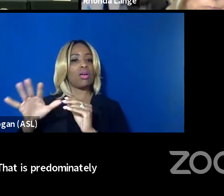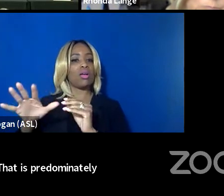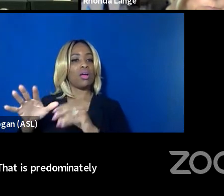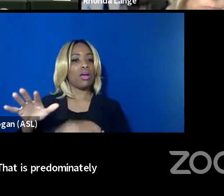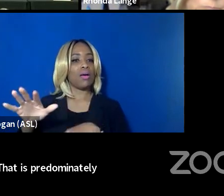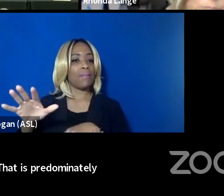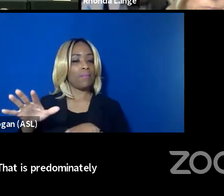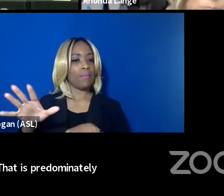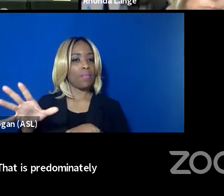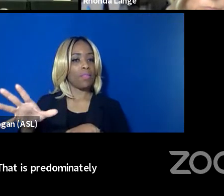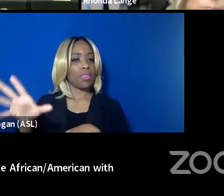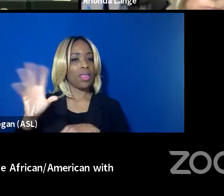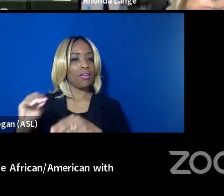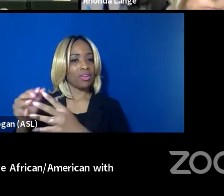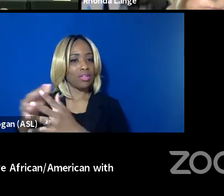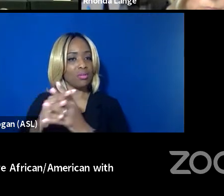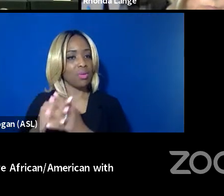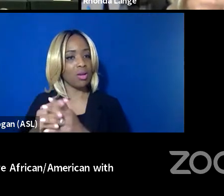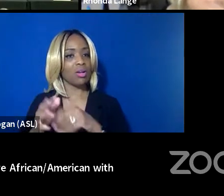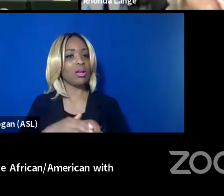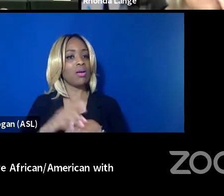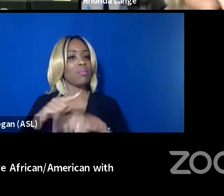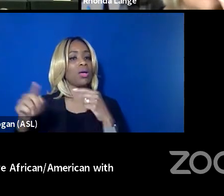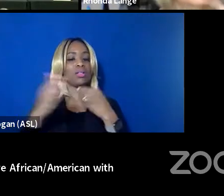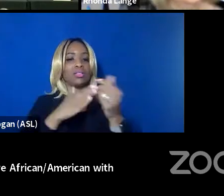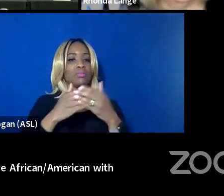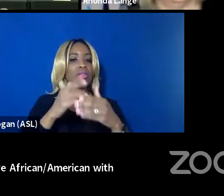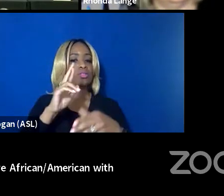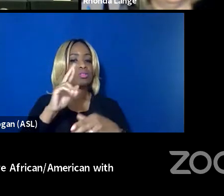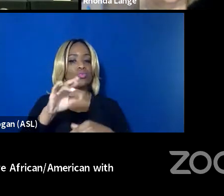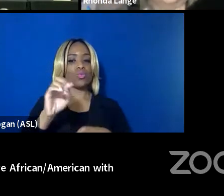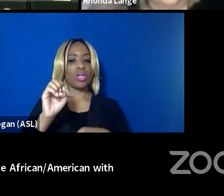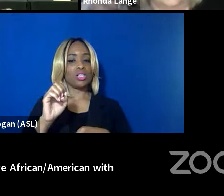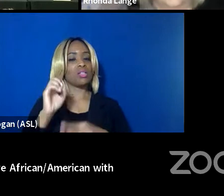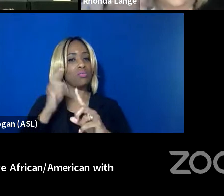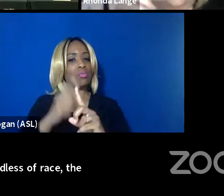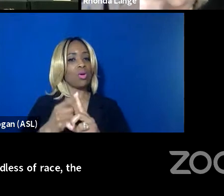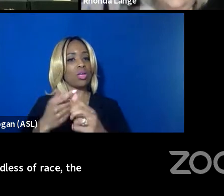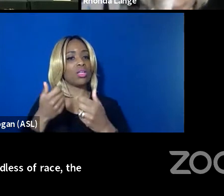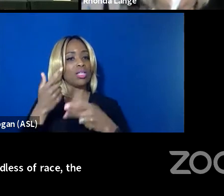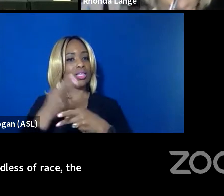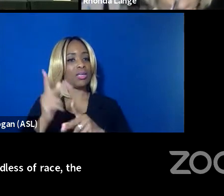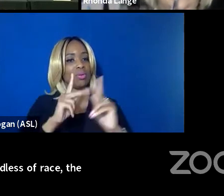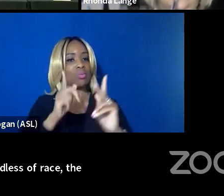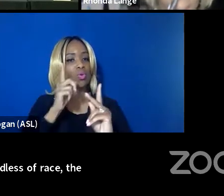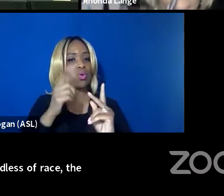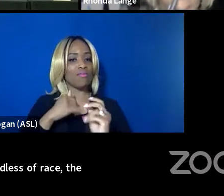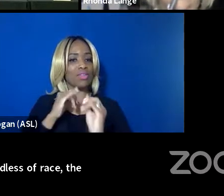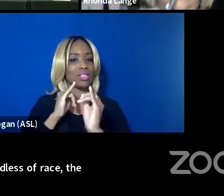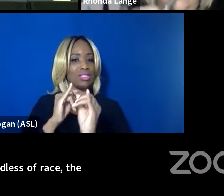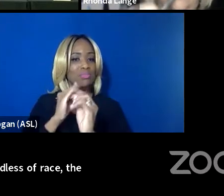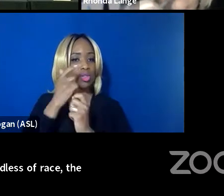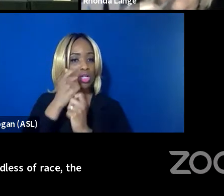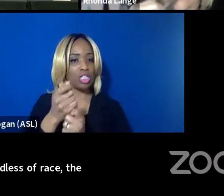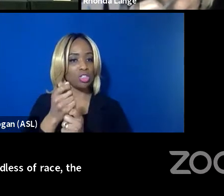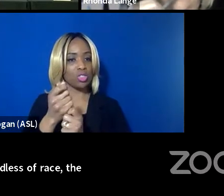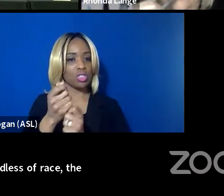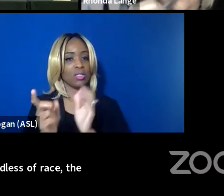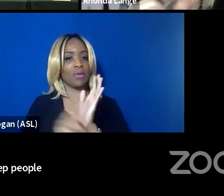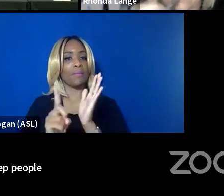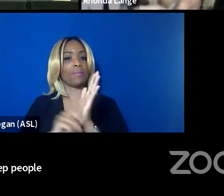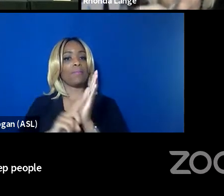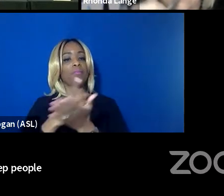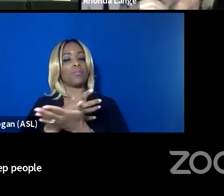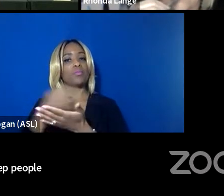higher levels there. But regardless of race, the point is to try to keep people that have similar interests collectively together